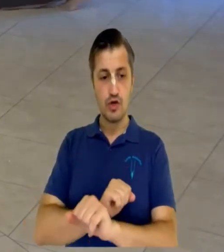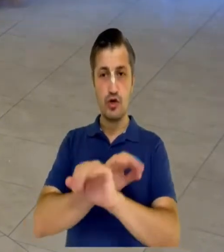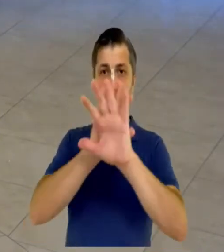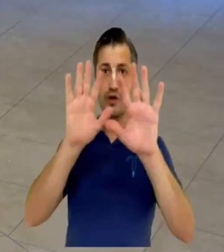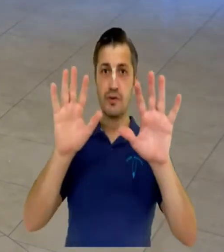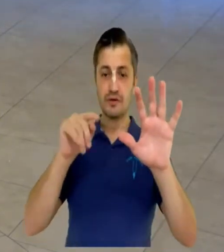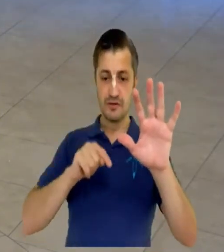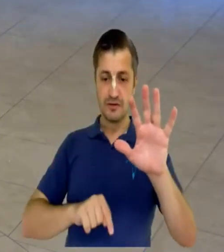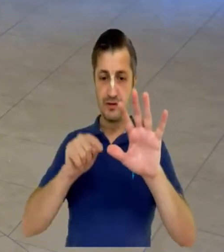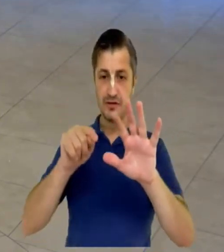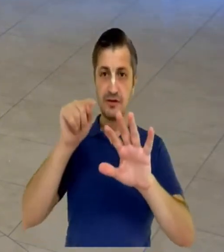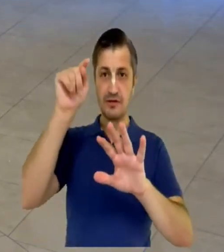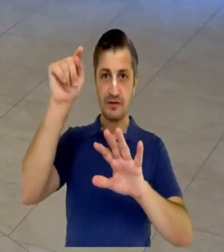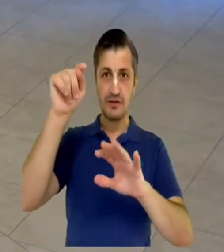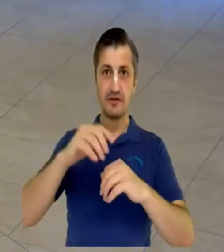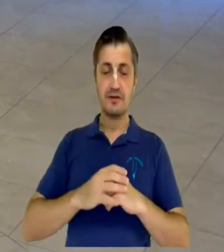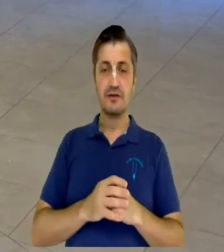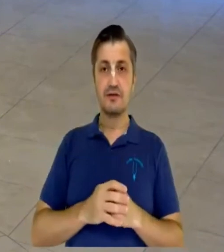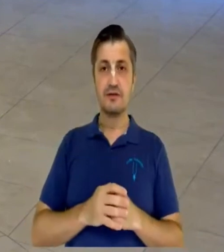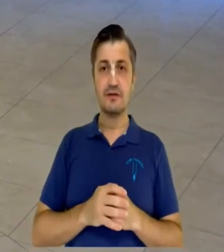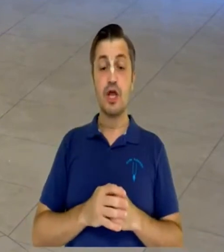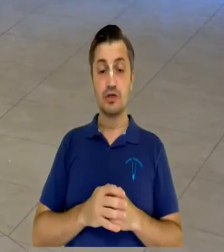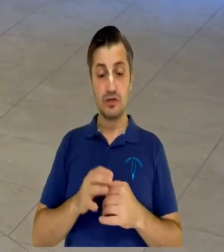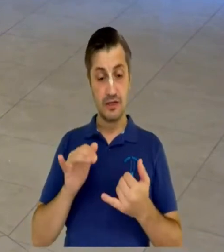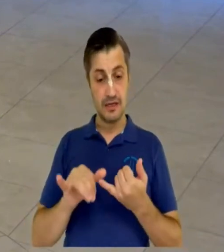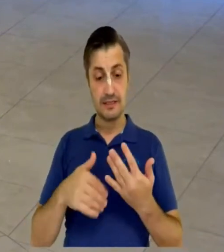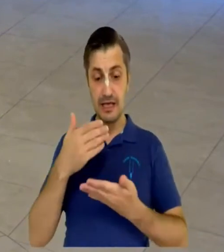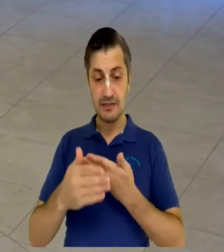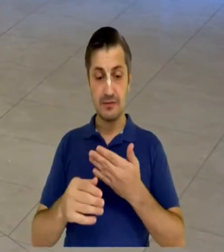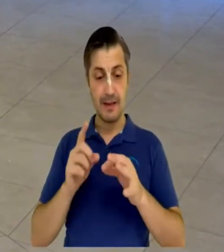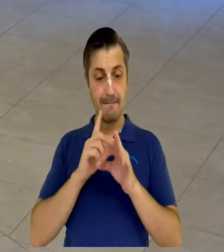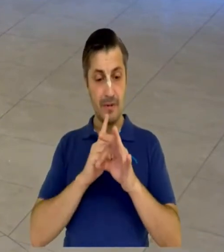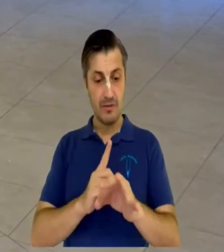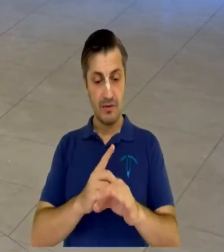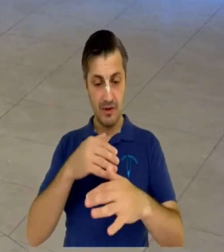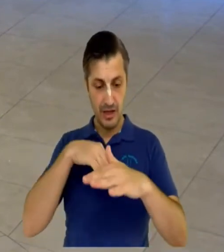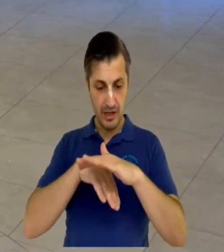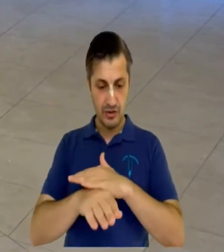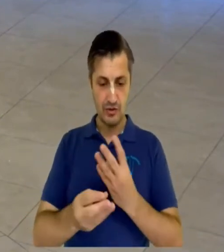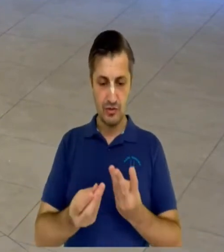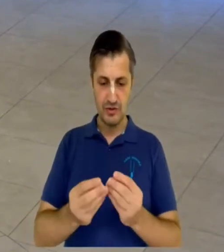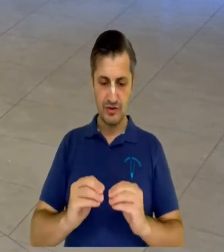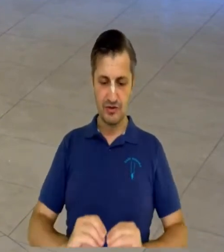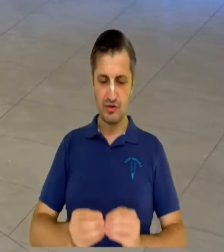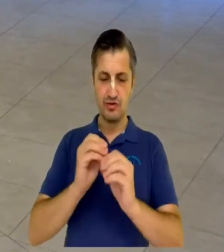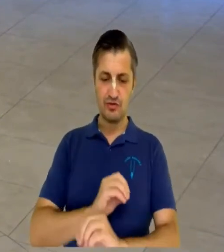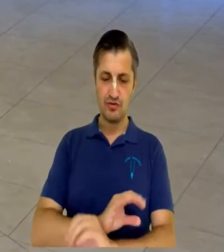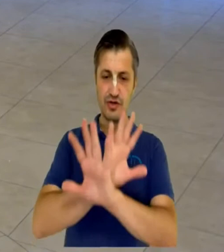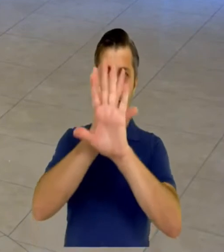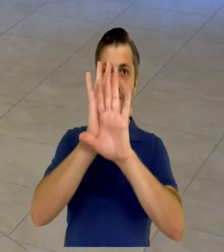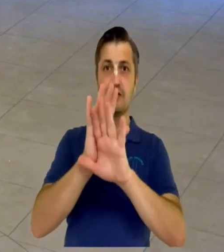here Krishna describes his Paramatma feature who has entered the worlds and maintaining.